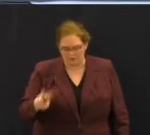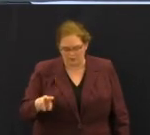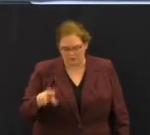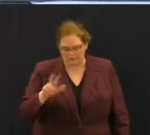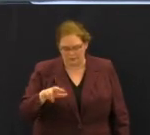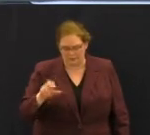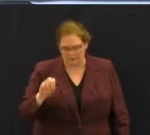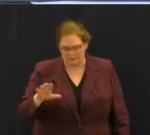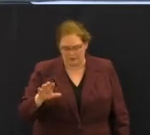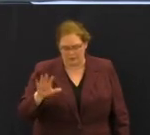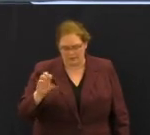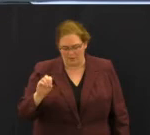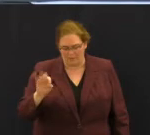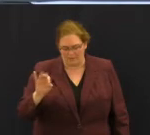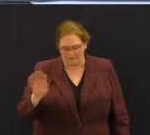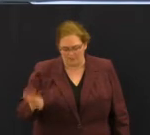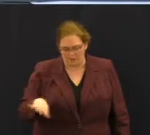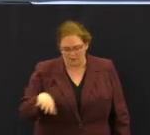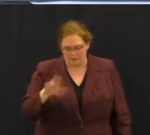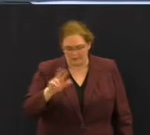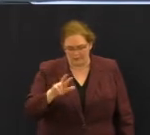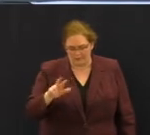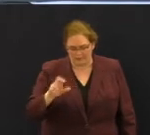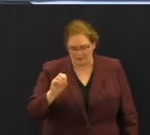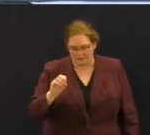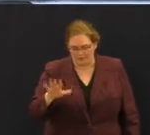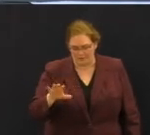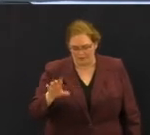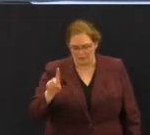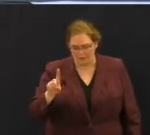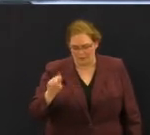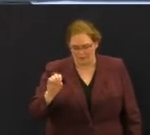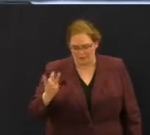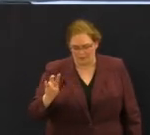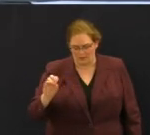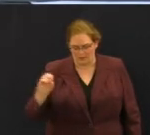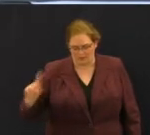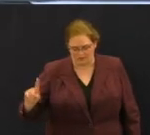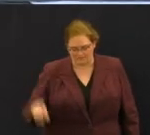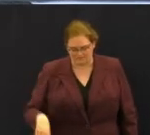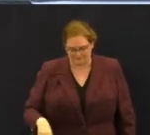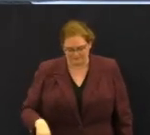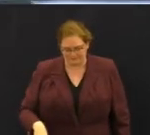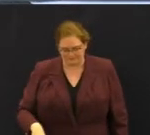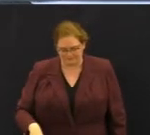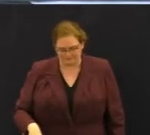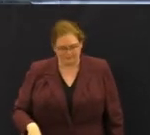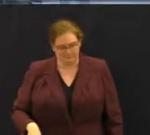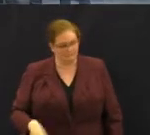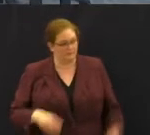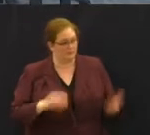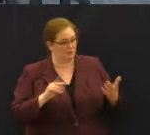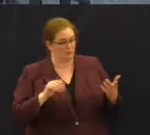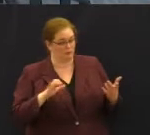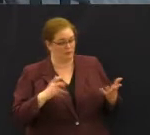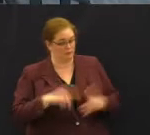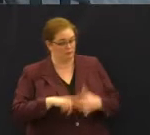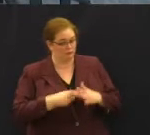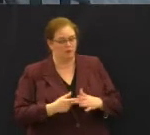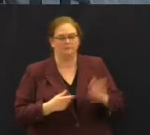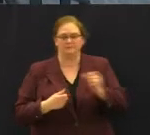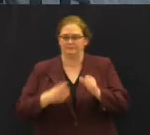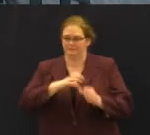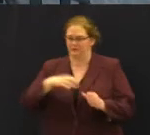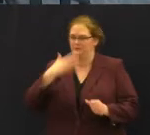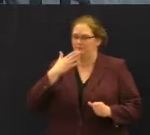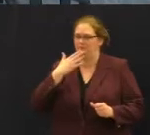33005, 107, Hi, Margie, did you want to start this? Yes, Commissioner, thank you. We